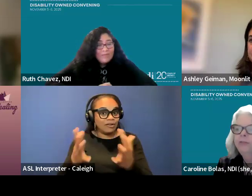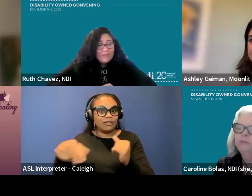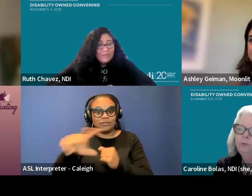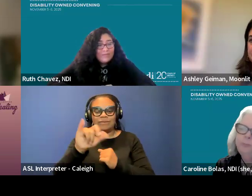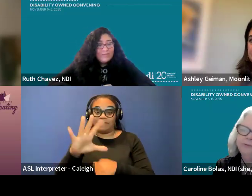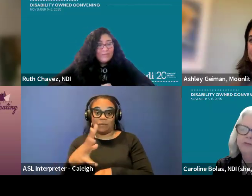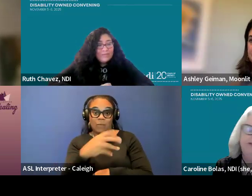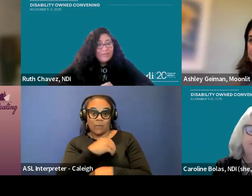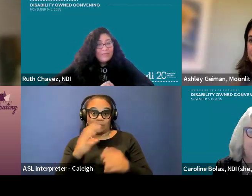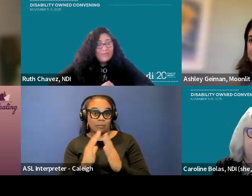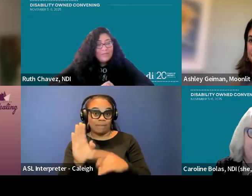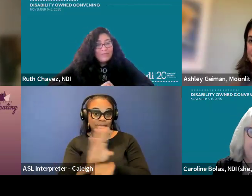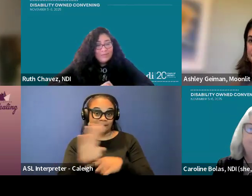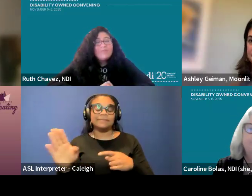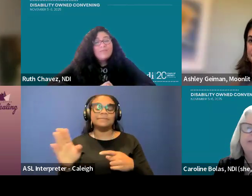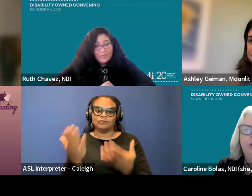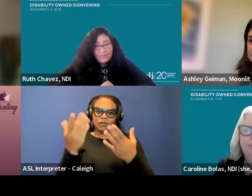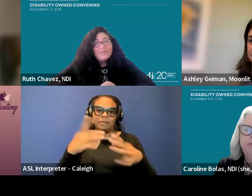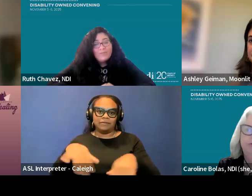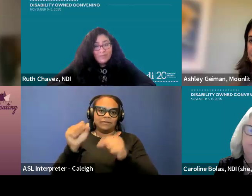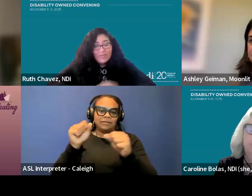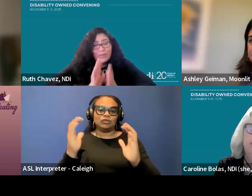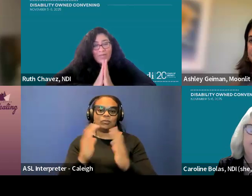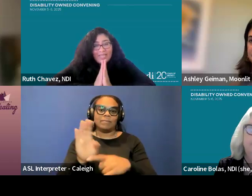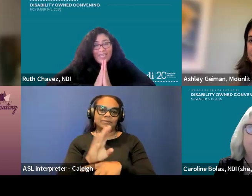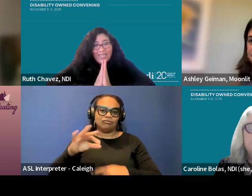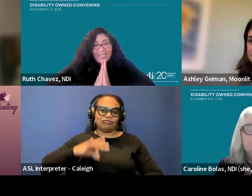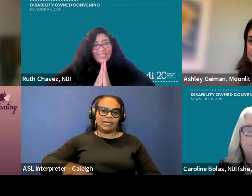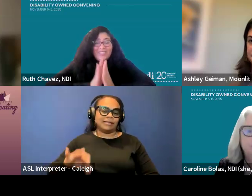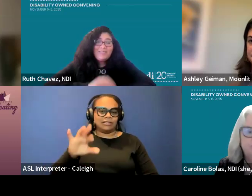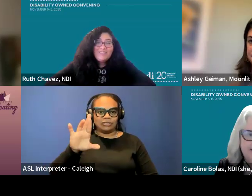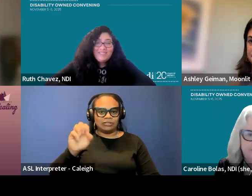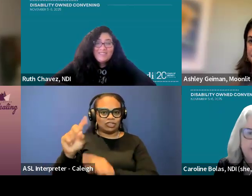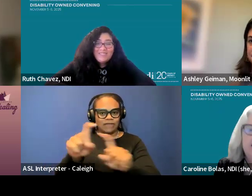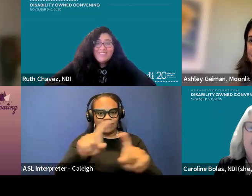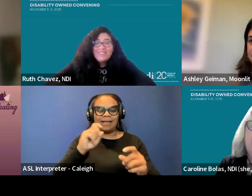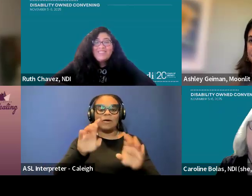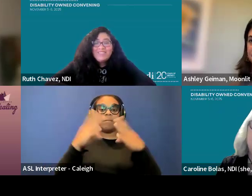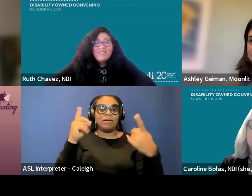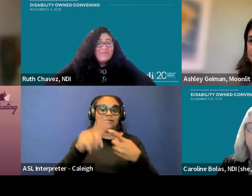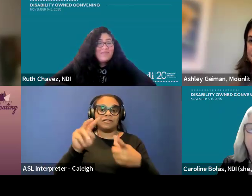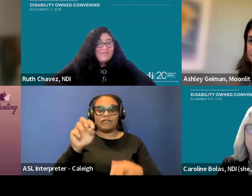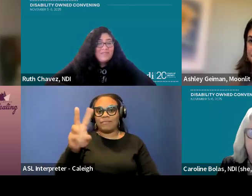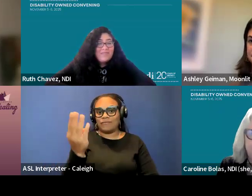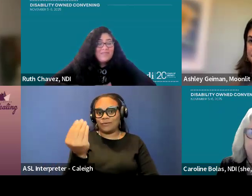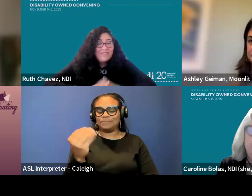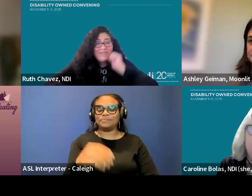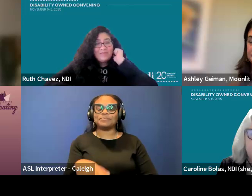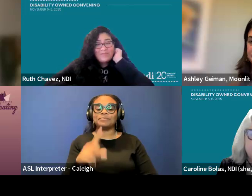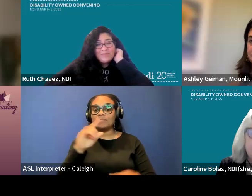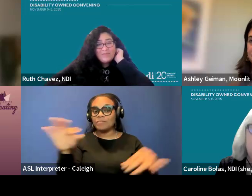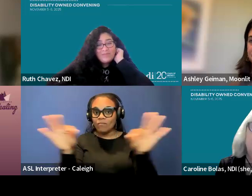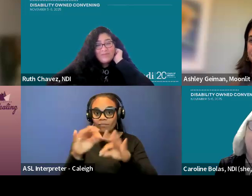to take the Small Business Credit Survey. It's open to November the 14th, and it's really